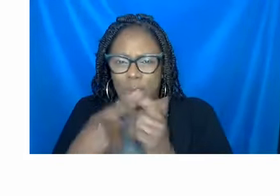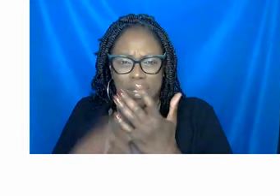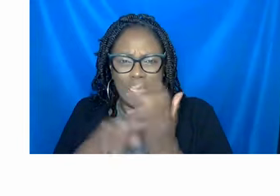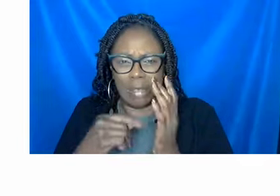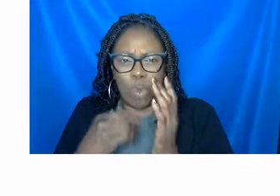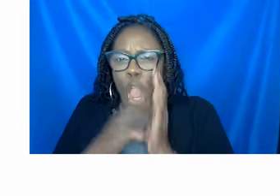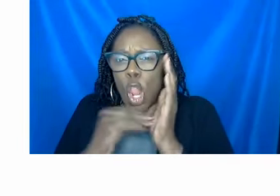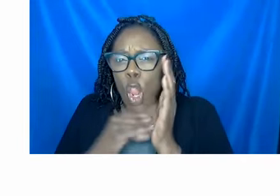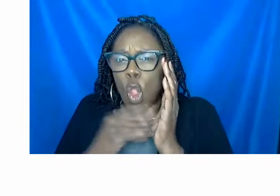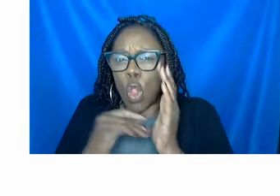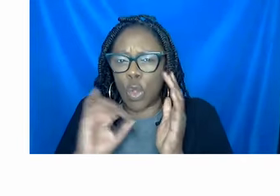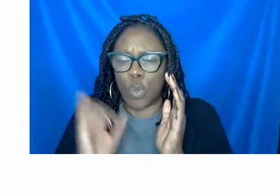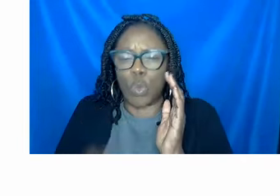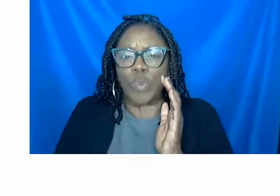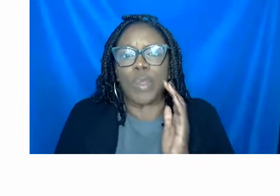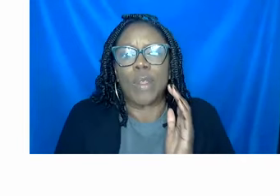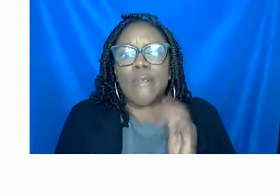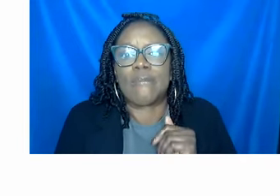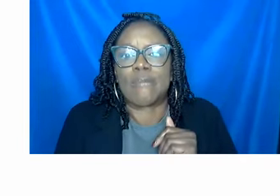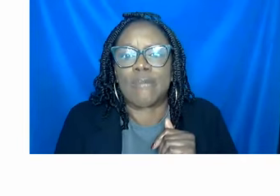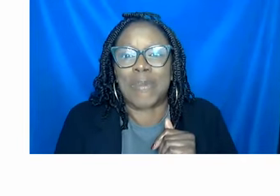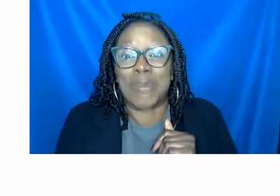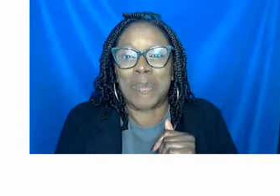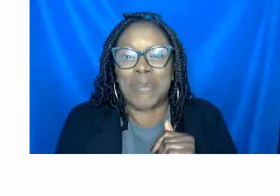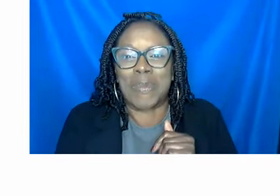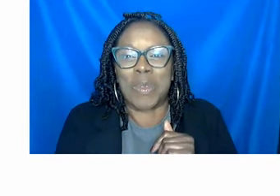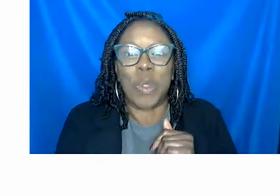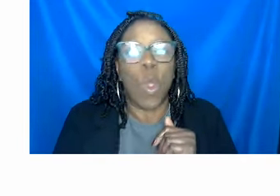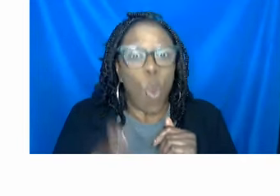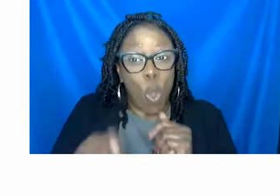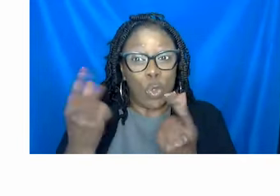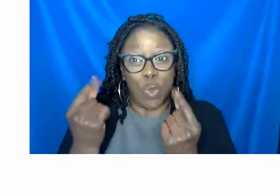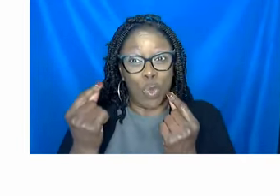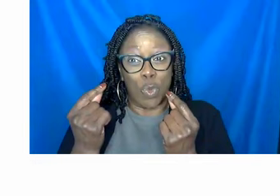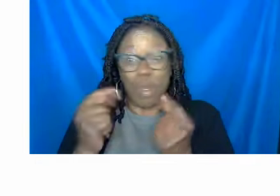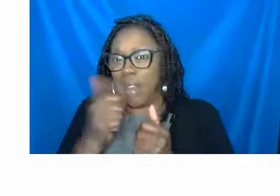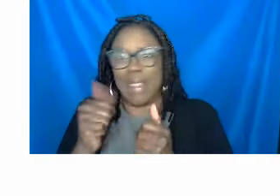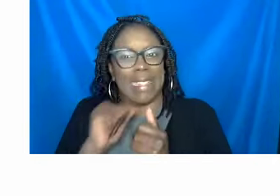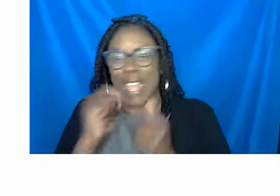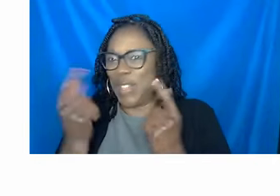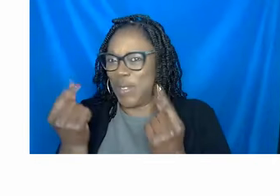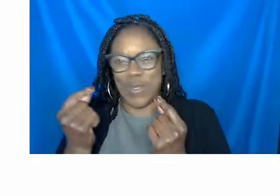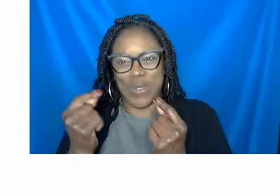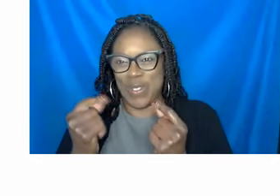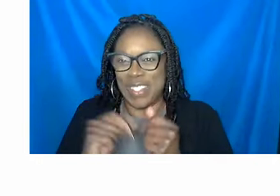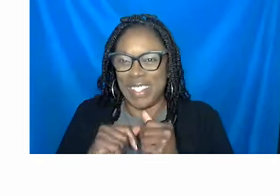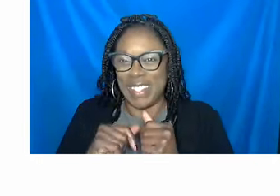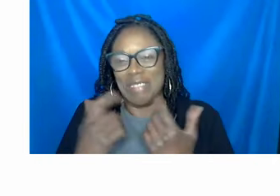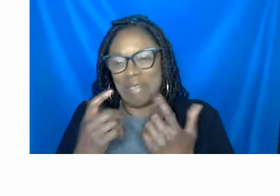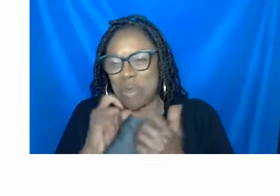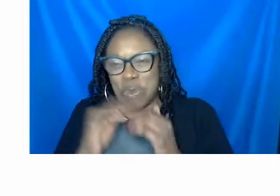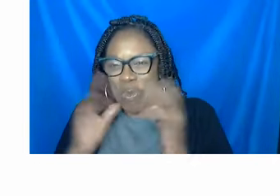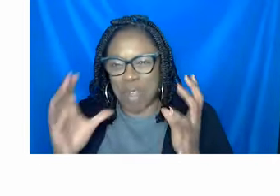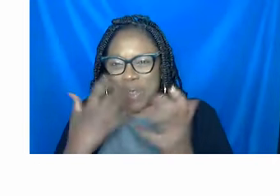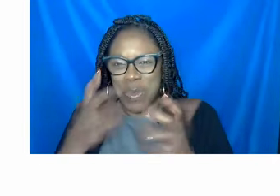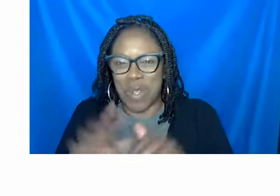journey, what to do and what not to do. Don't do too much, which is what I ended up doing. And